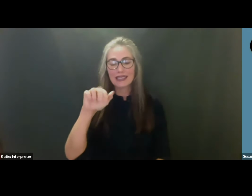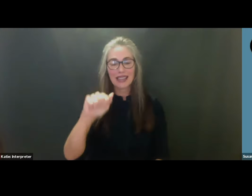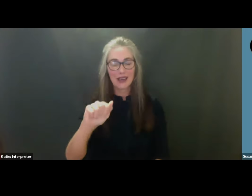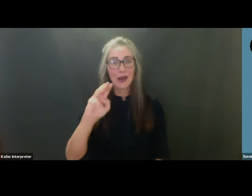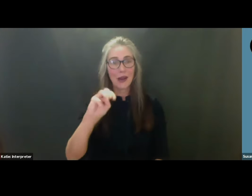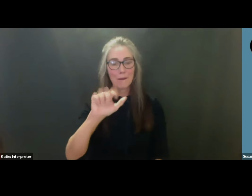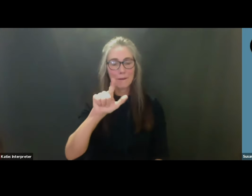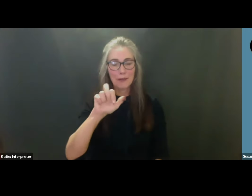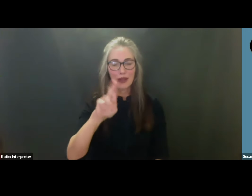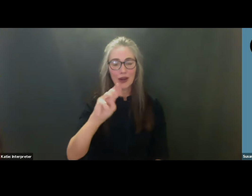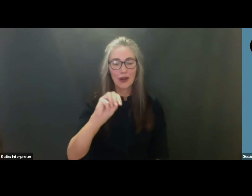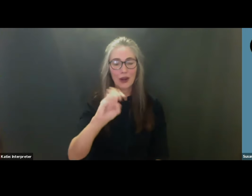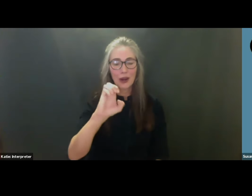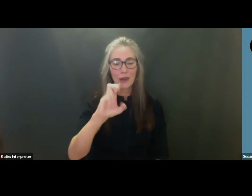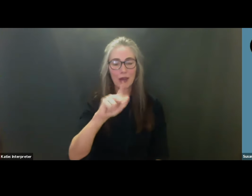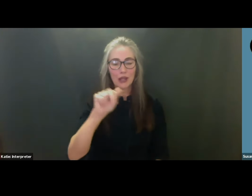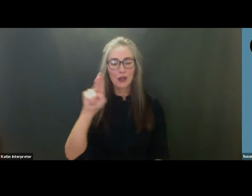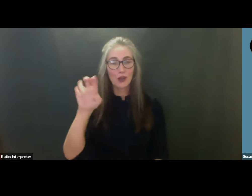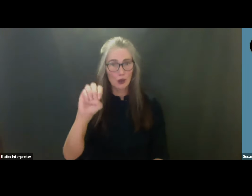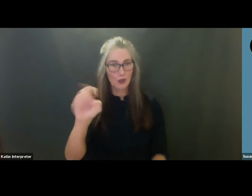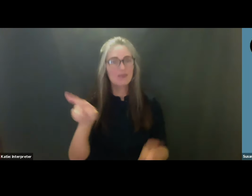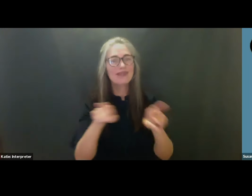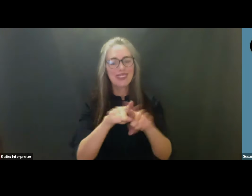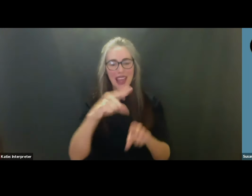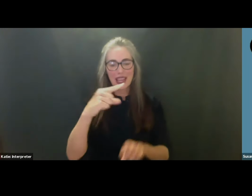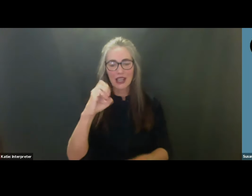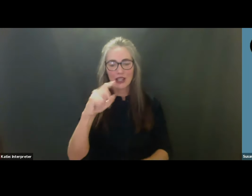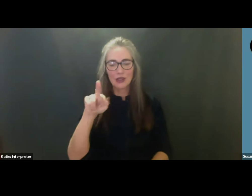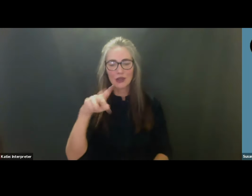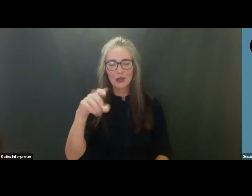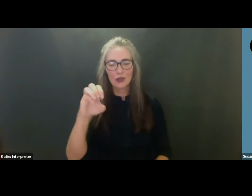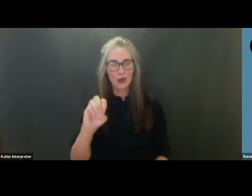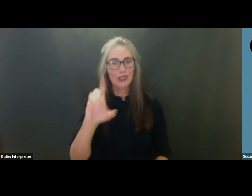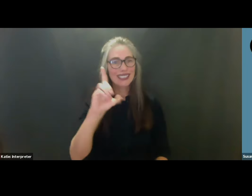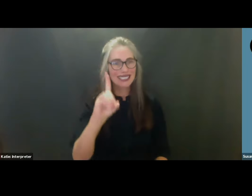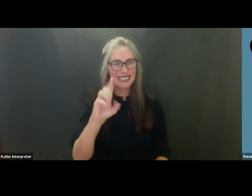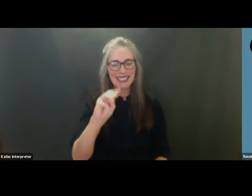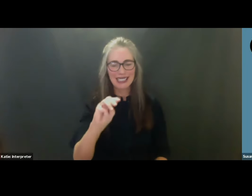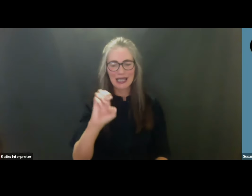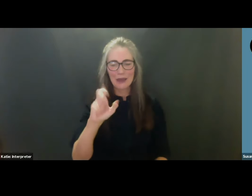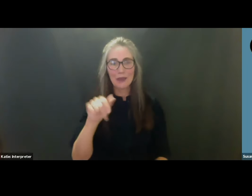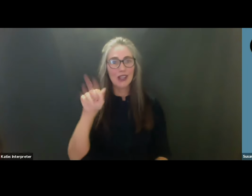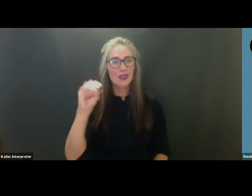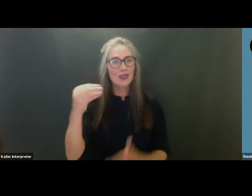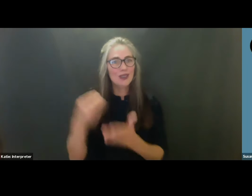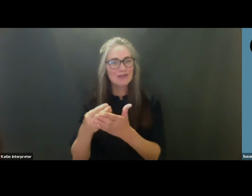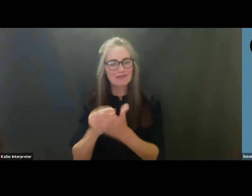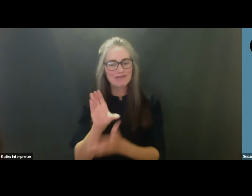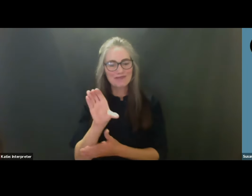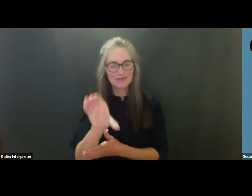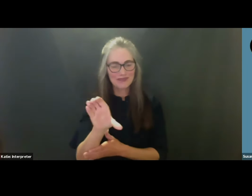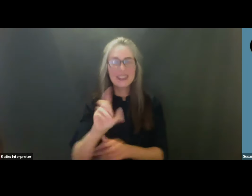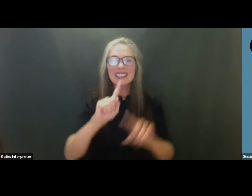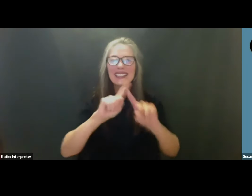activists, and writers and artists taking part in the Living Democracy series will examine the forces that weaken democratic culture